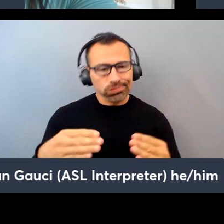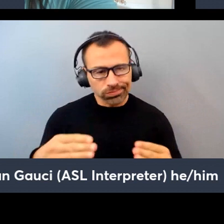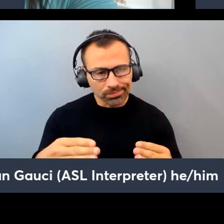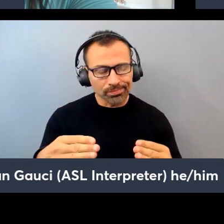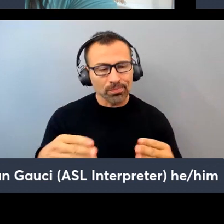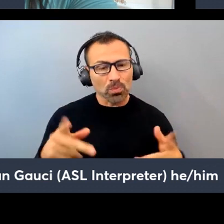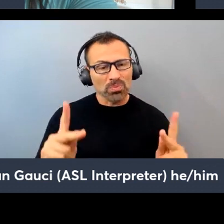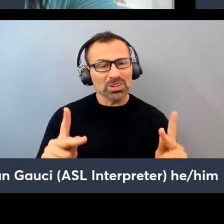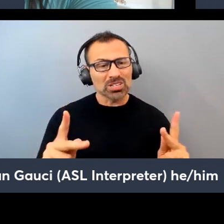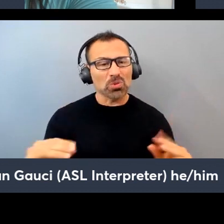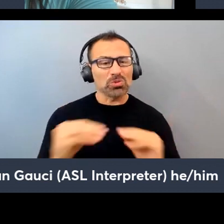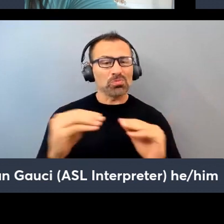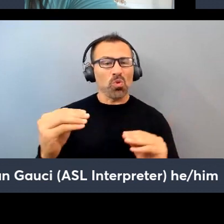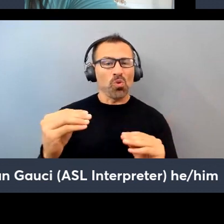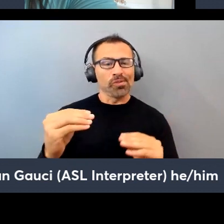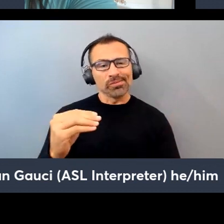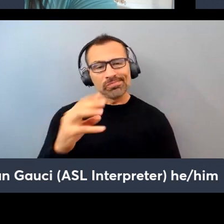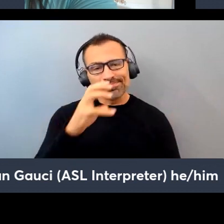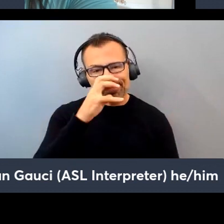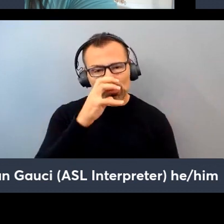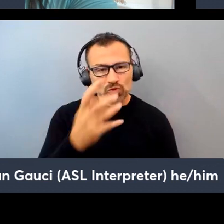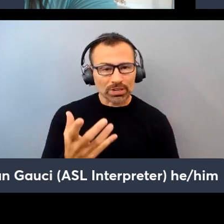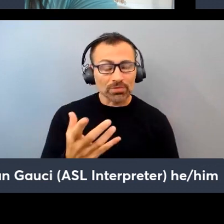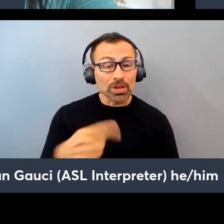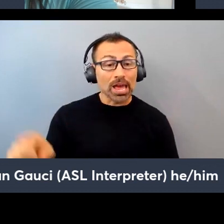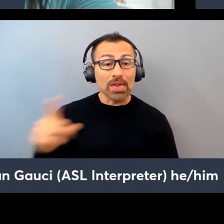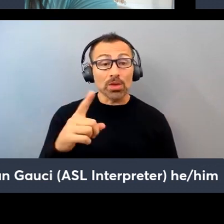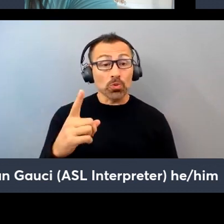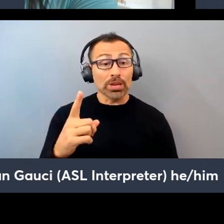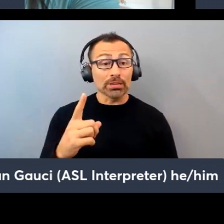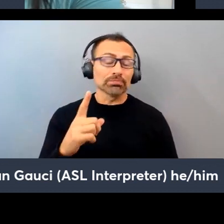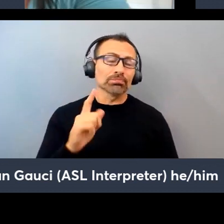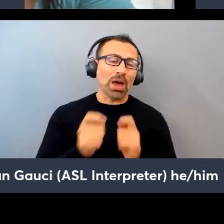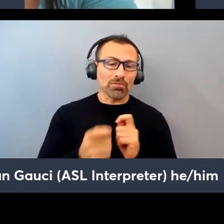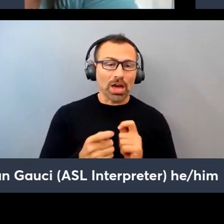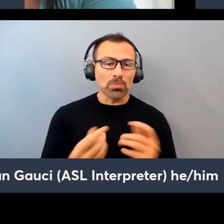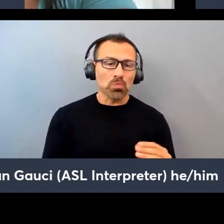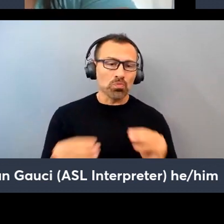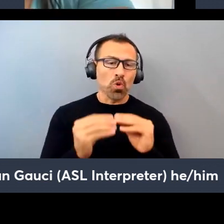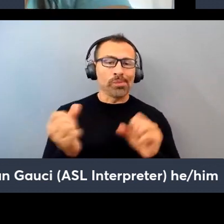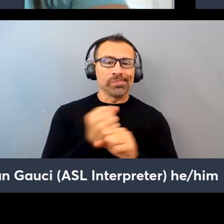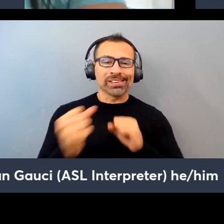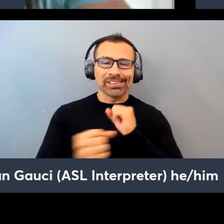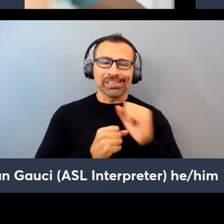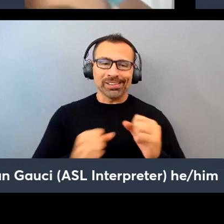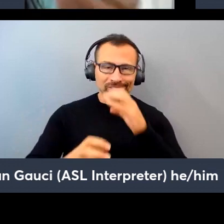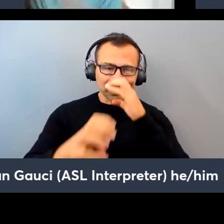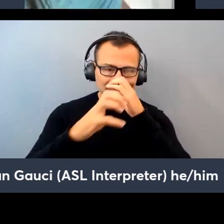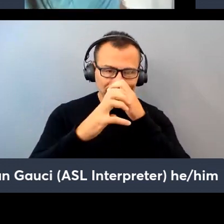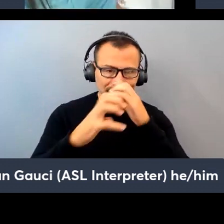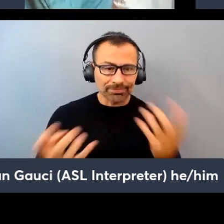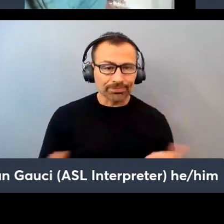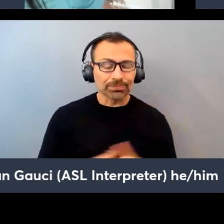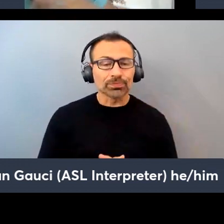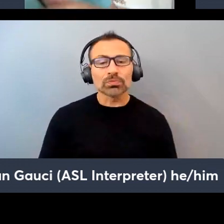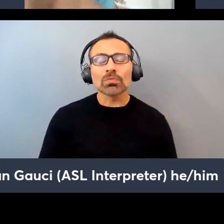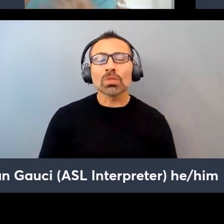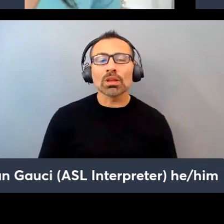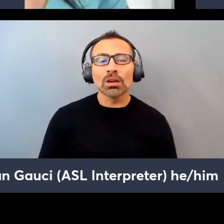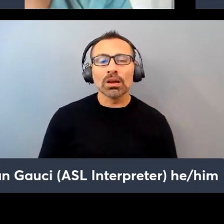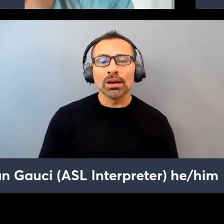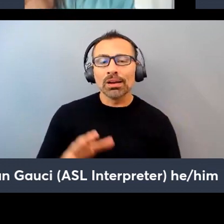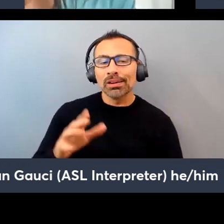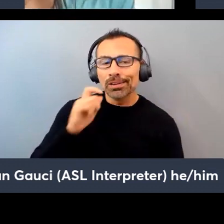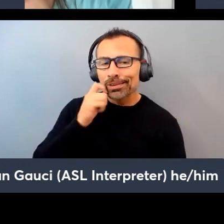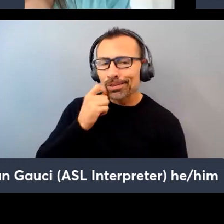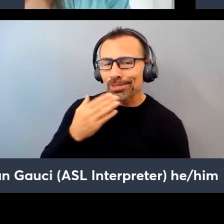and actually further lock them down as well. Cool, thank you. Yeah, and like, what were some of the challenges, I guess,